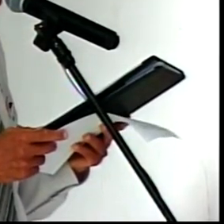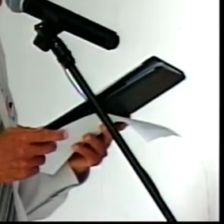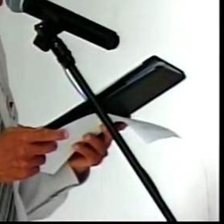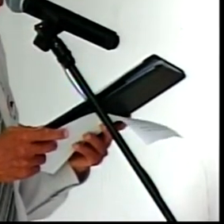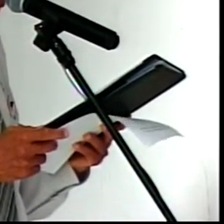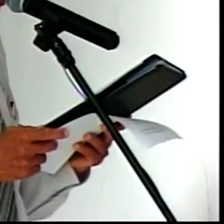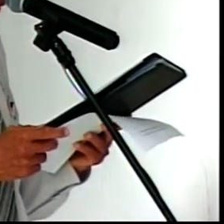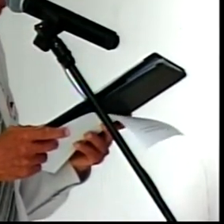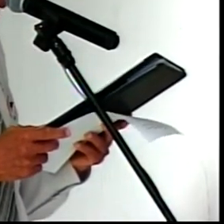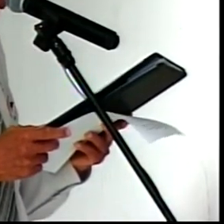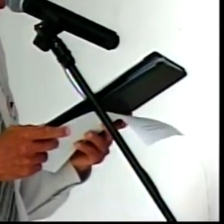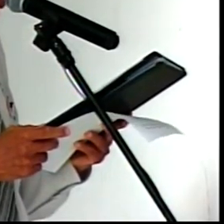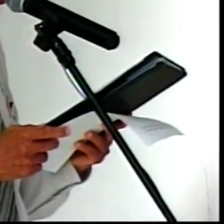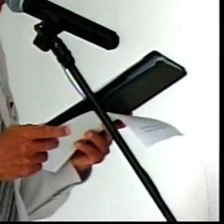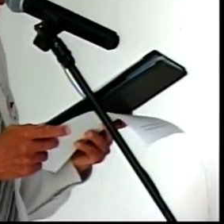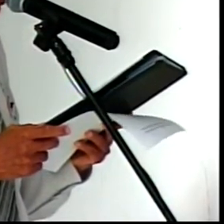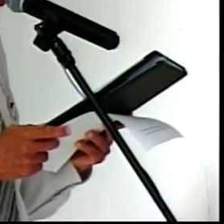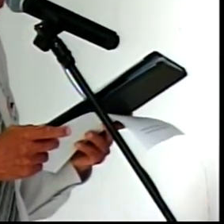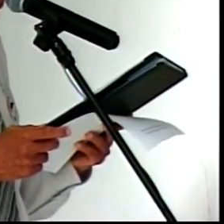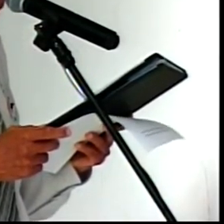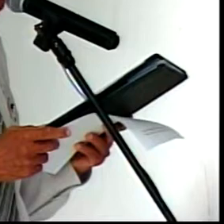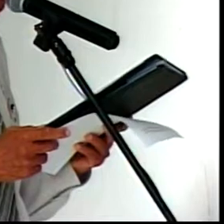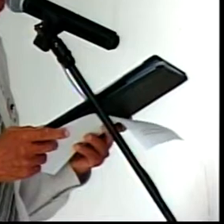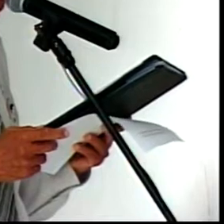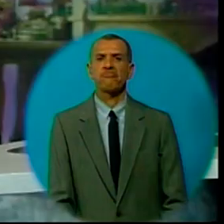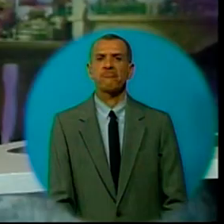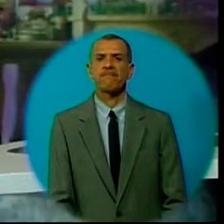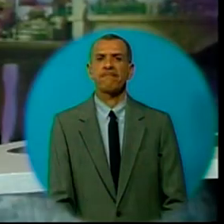such, codes of practice have been developed.